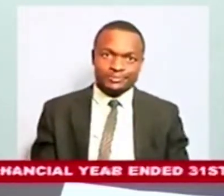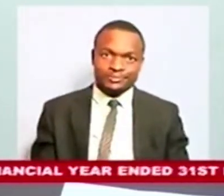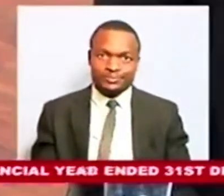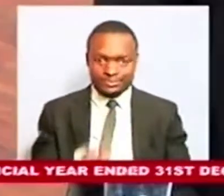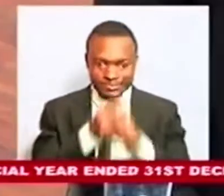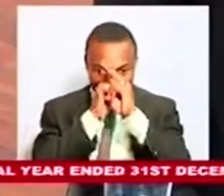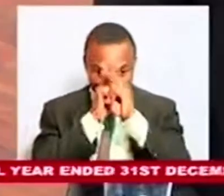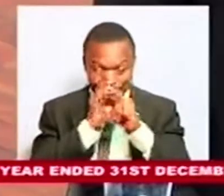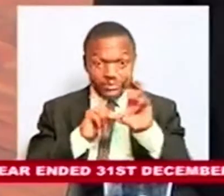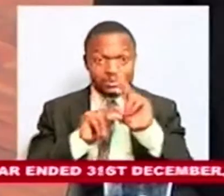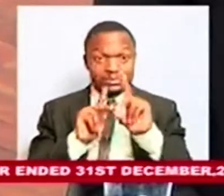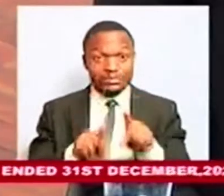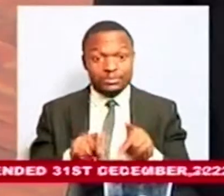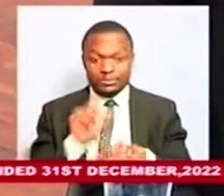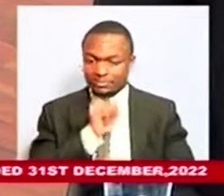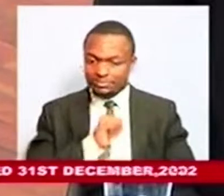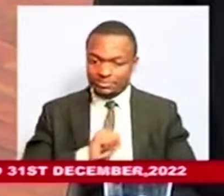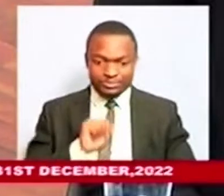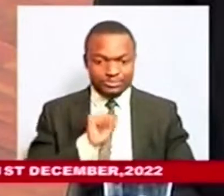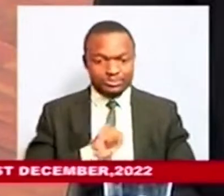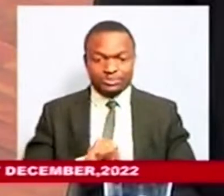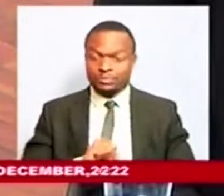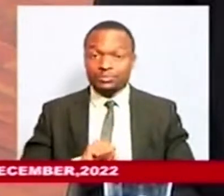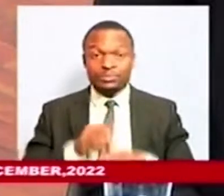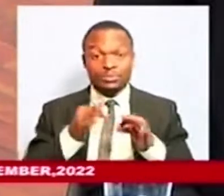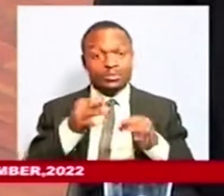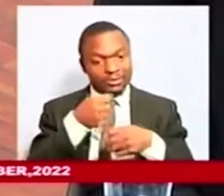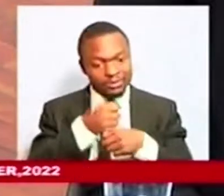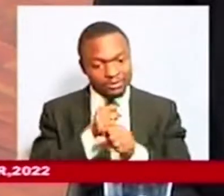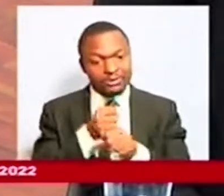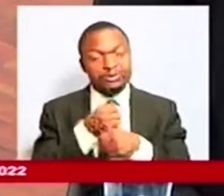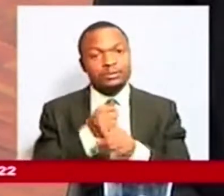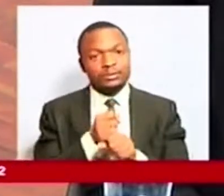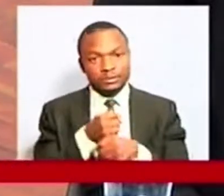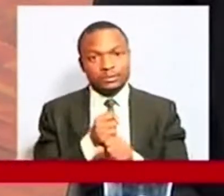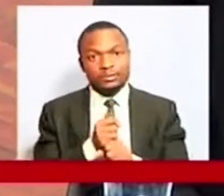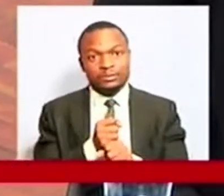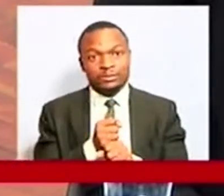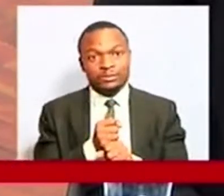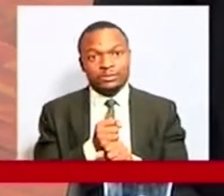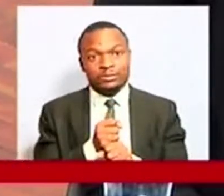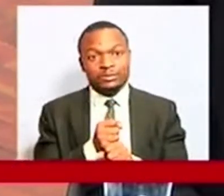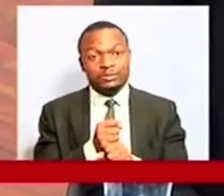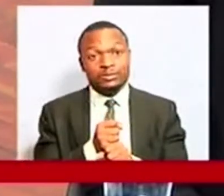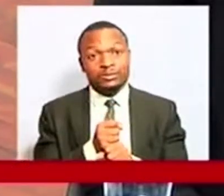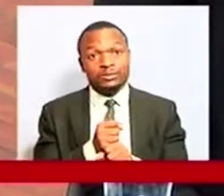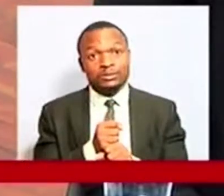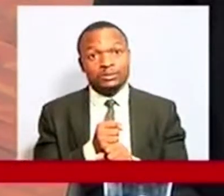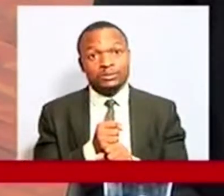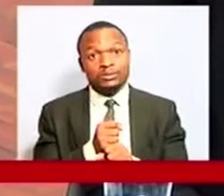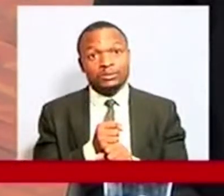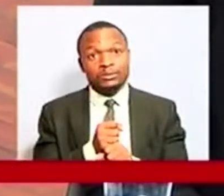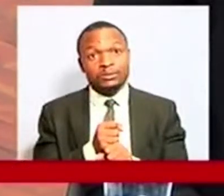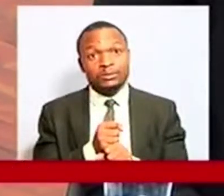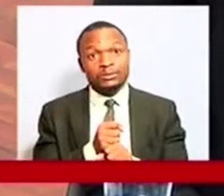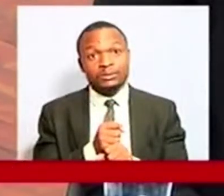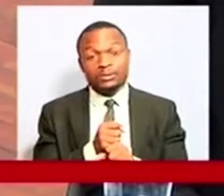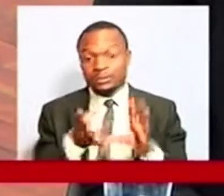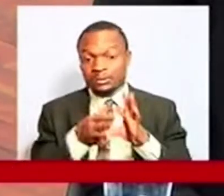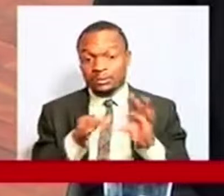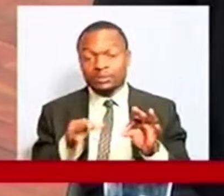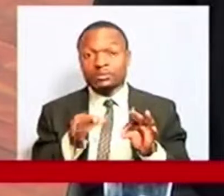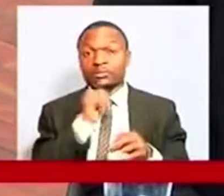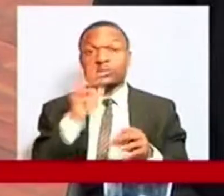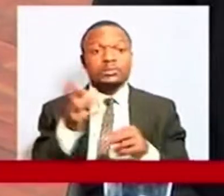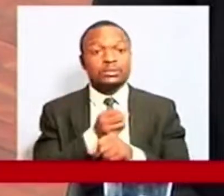Honorable Chair, my sincere apologies if we are creating a perception that we did not take the matter seriously. My